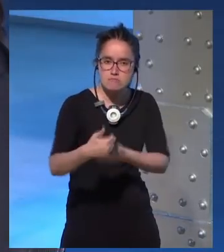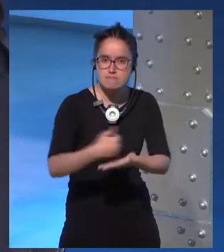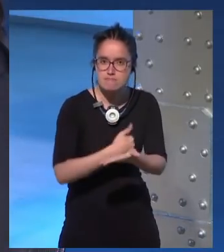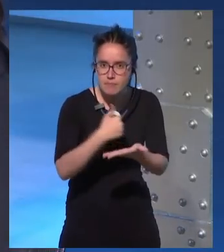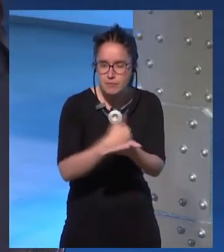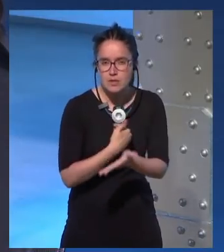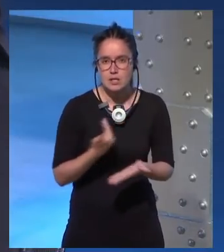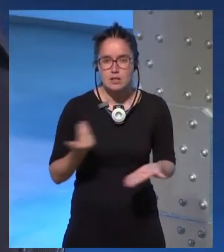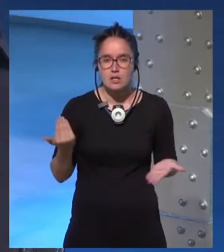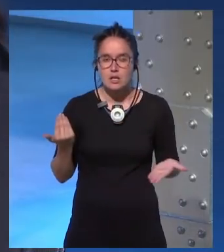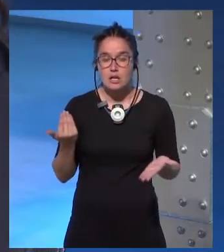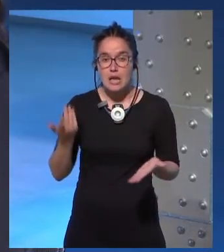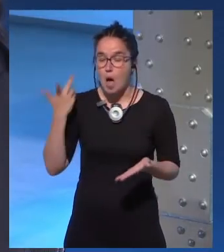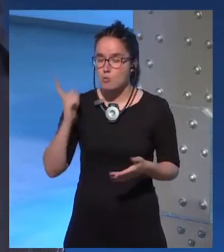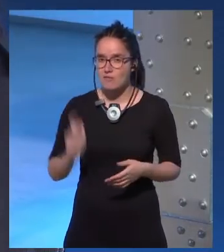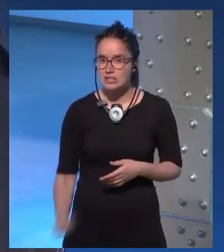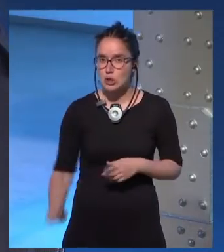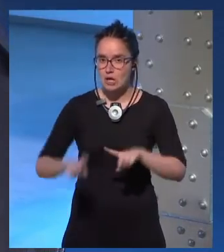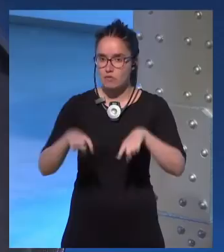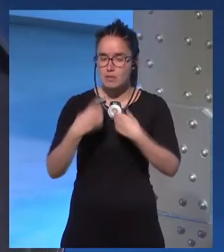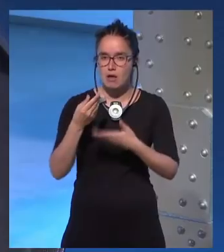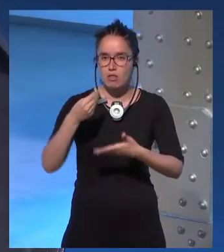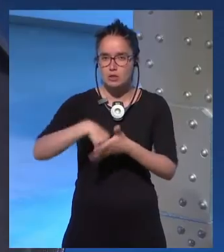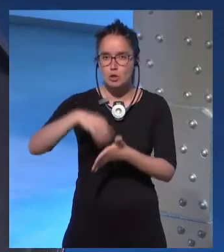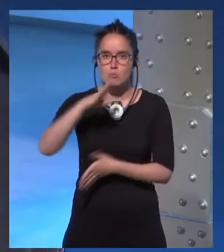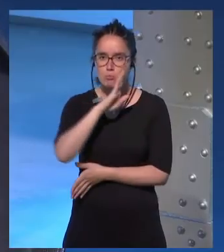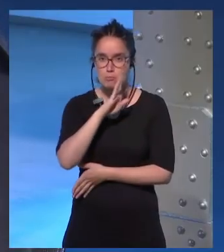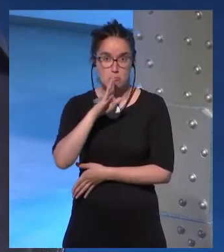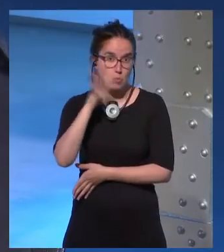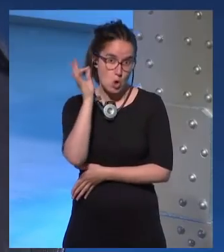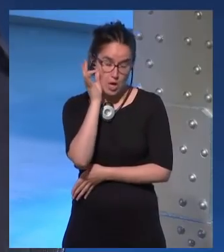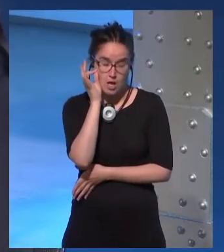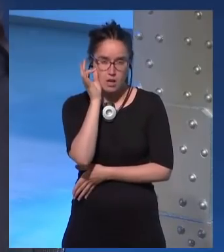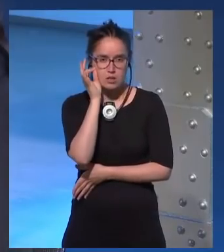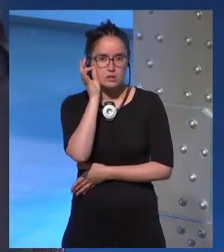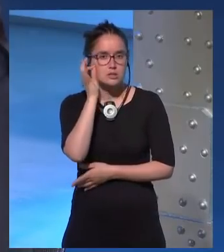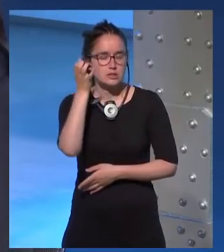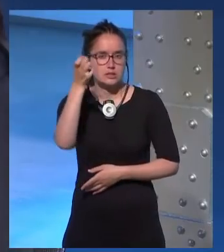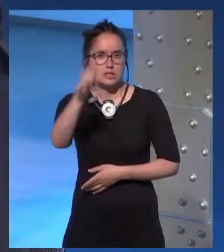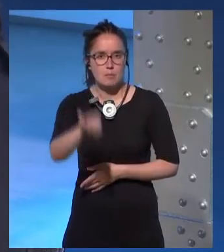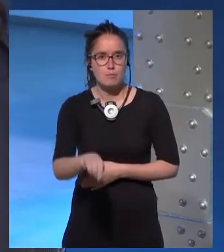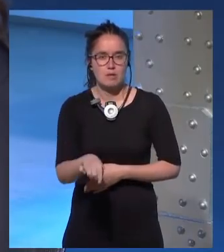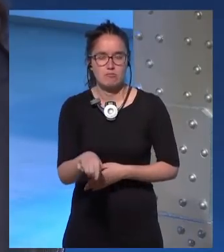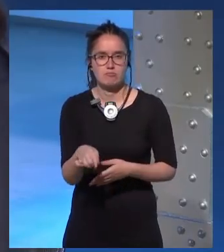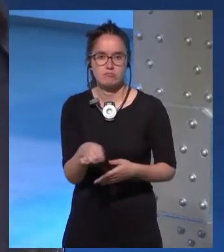out of a place, and women with a different role.